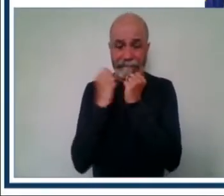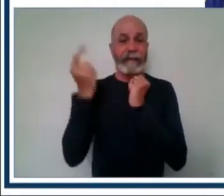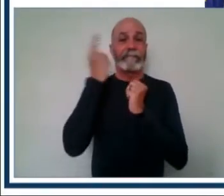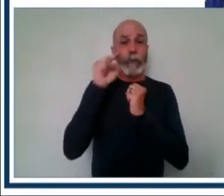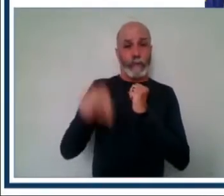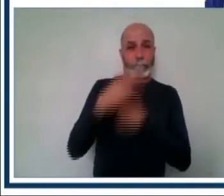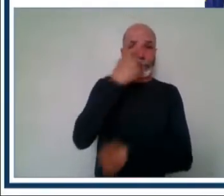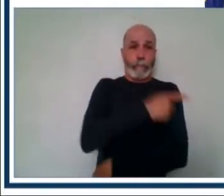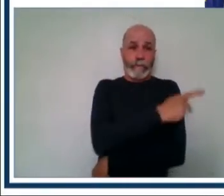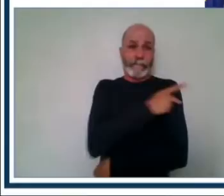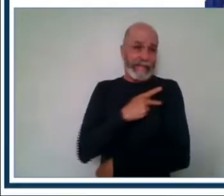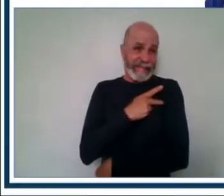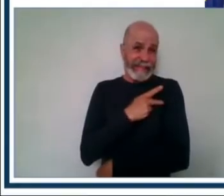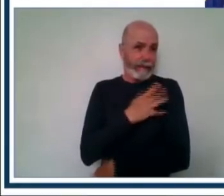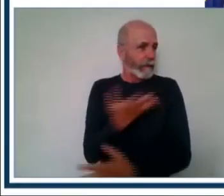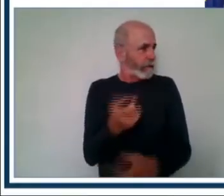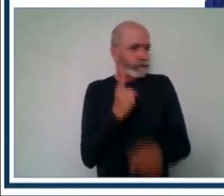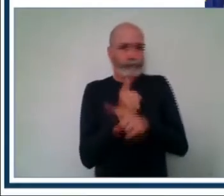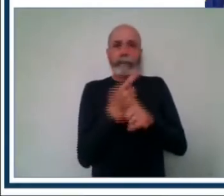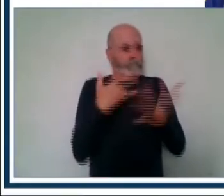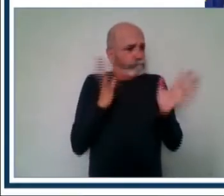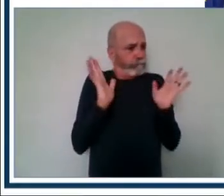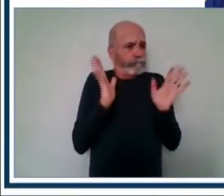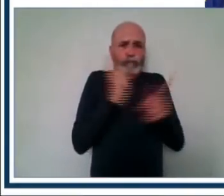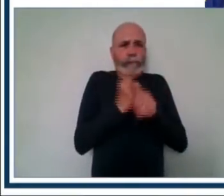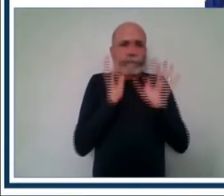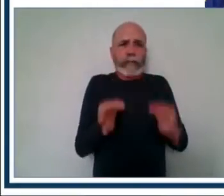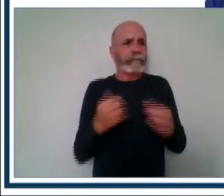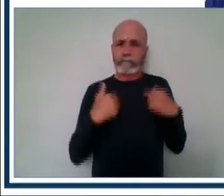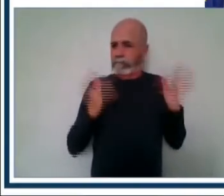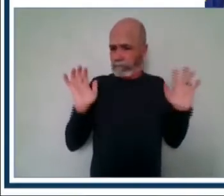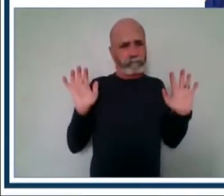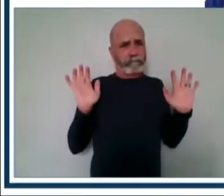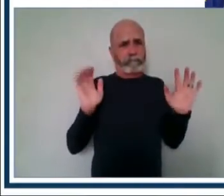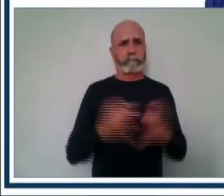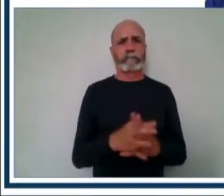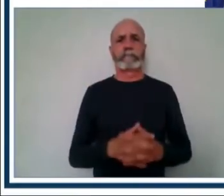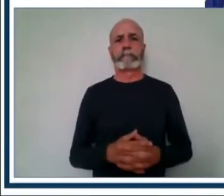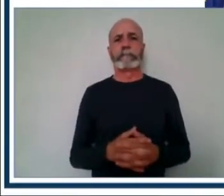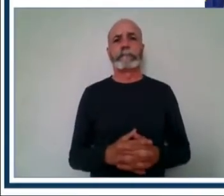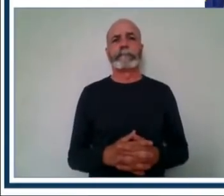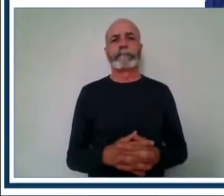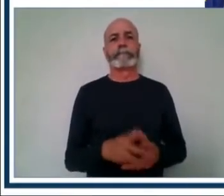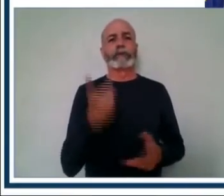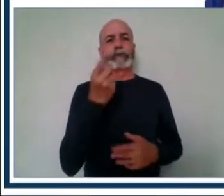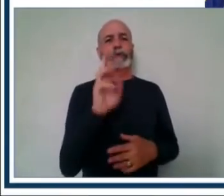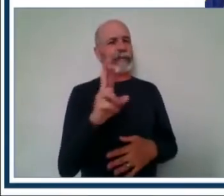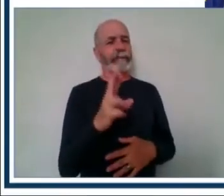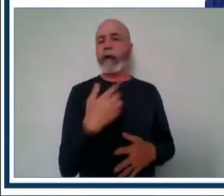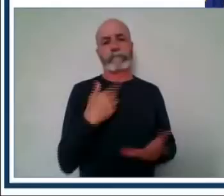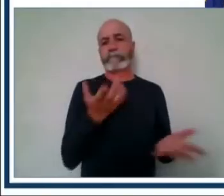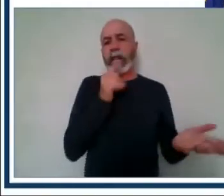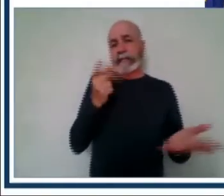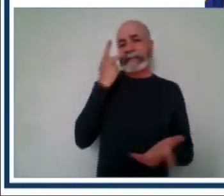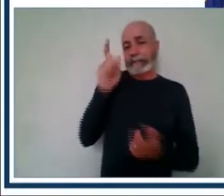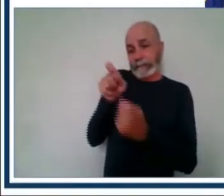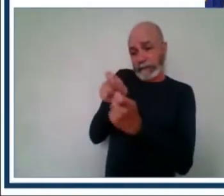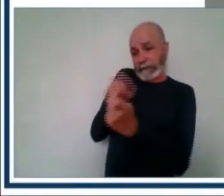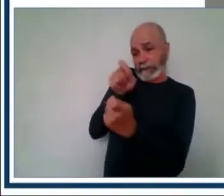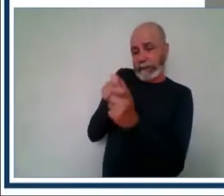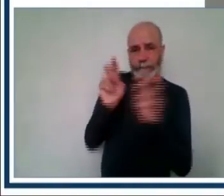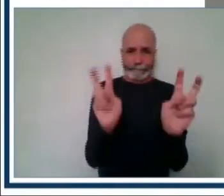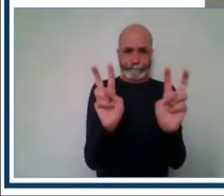to that? Sure, yeah, of course. I haven't seen the exact quote, but this individual has no idea of the conversations that I had with the